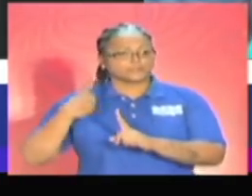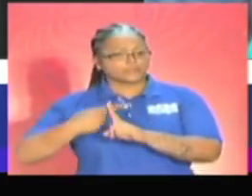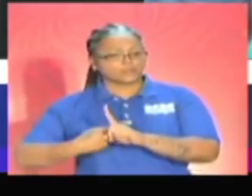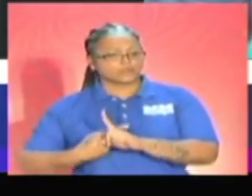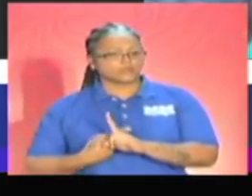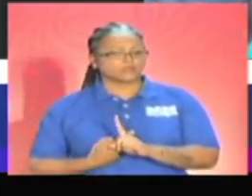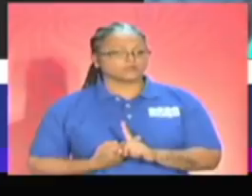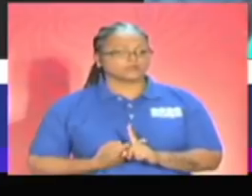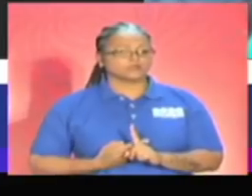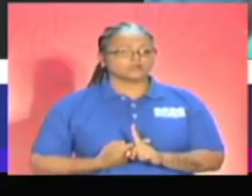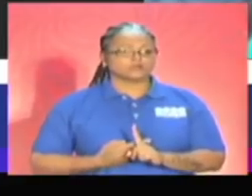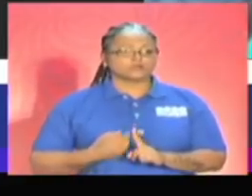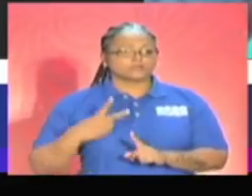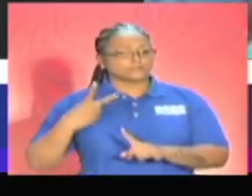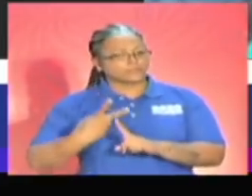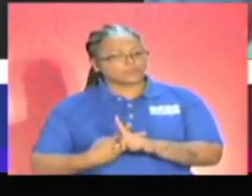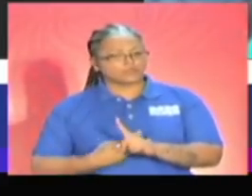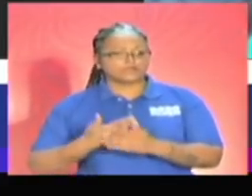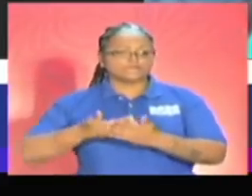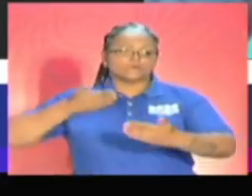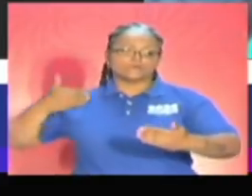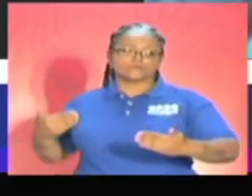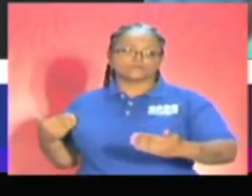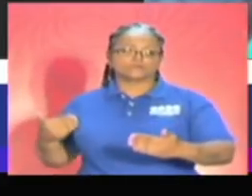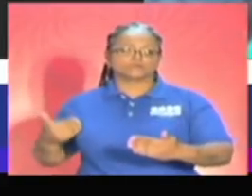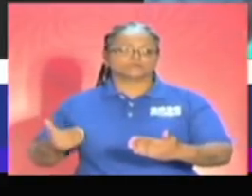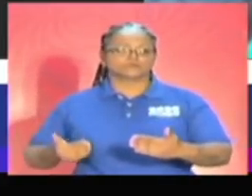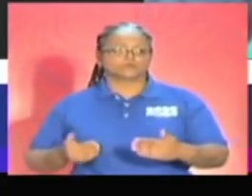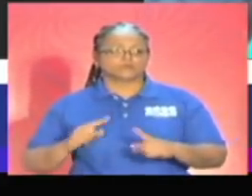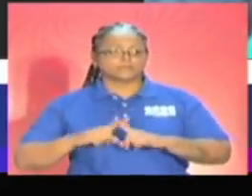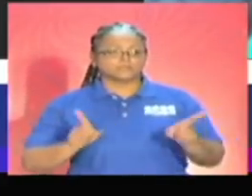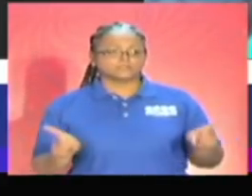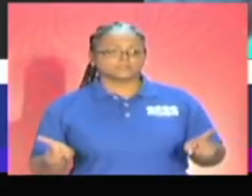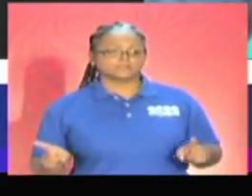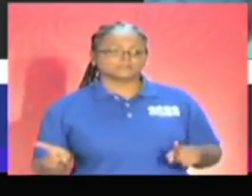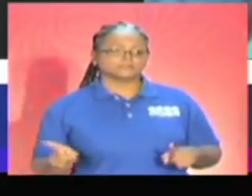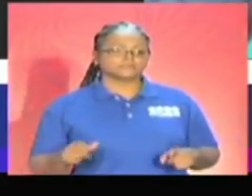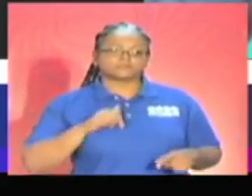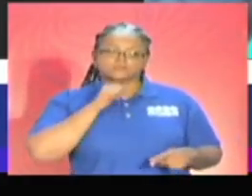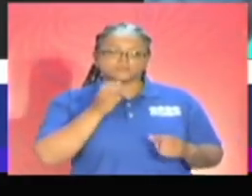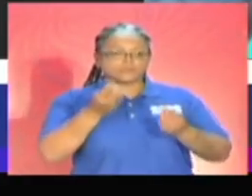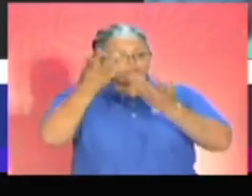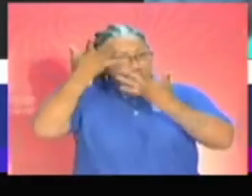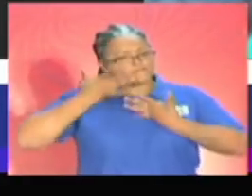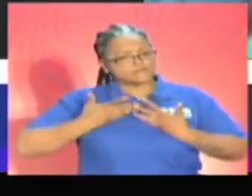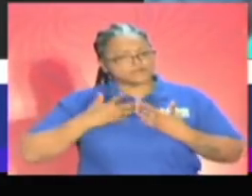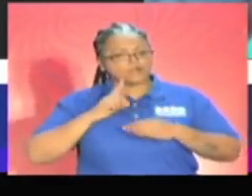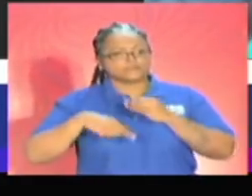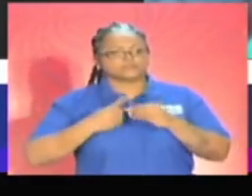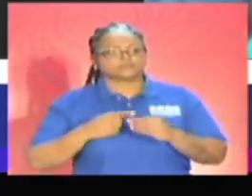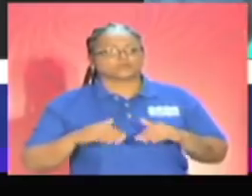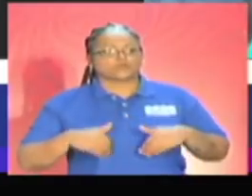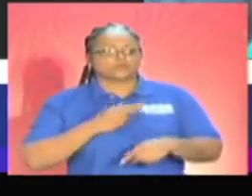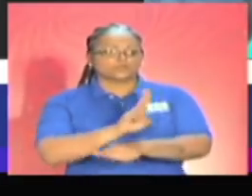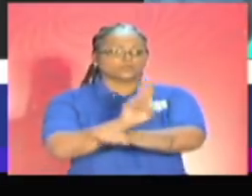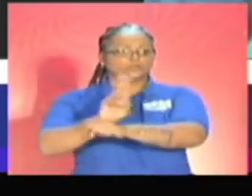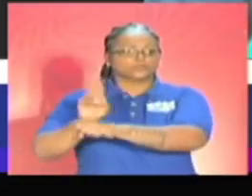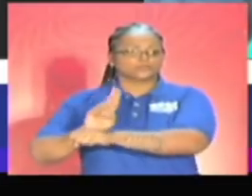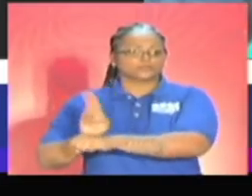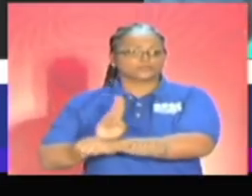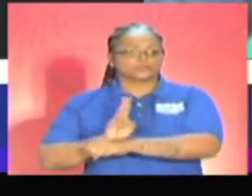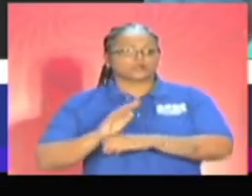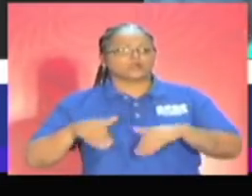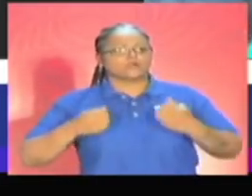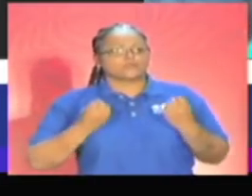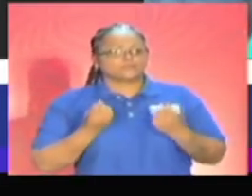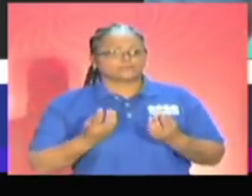any updates on its usage and the impact. So I'm just asking today if I can get an update on how many of these have been